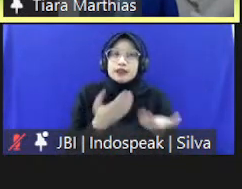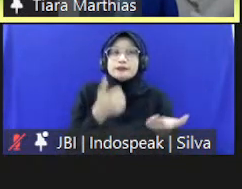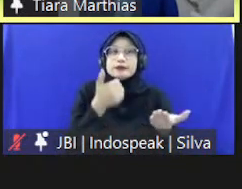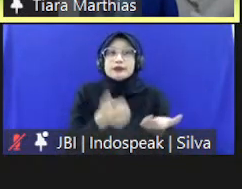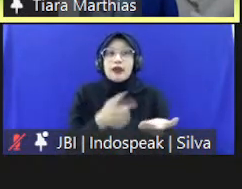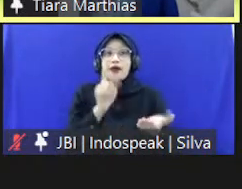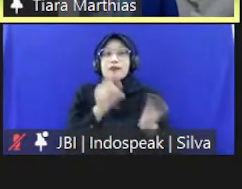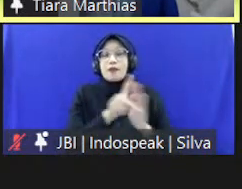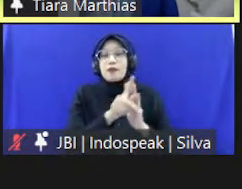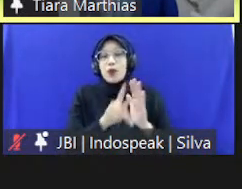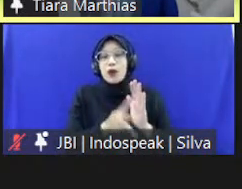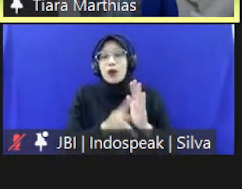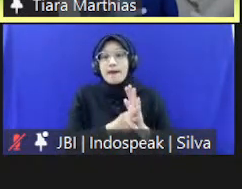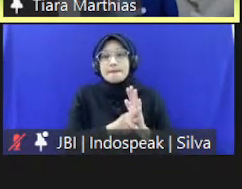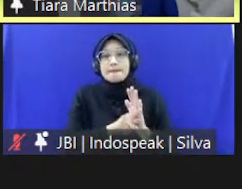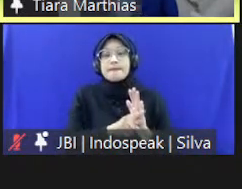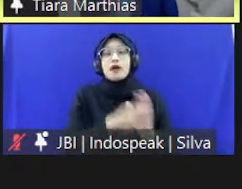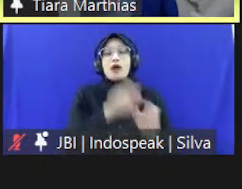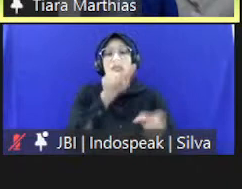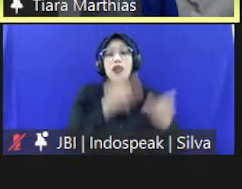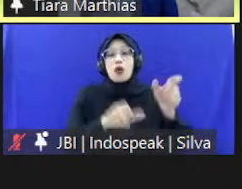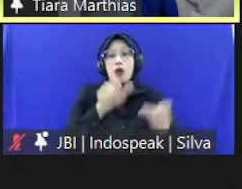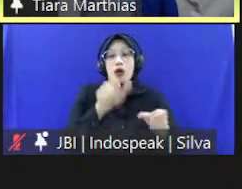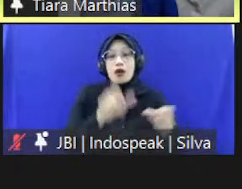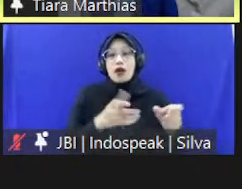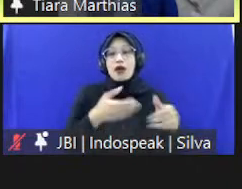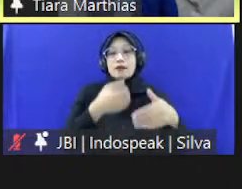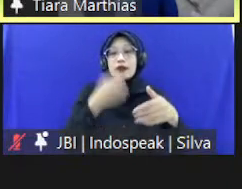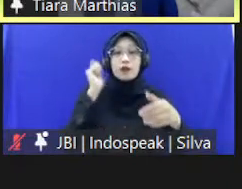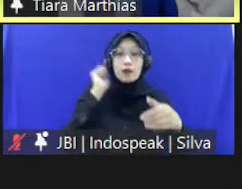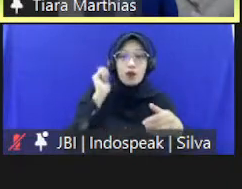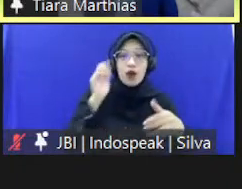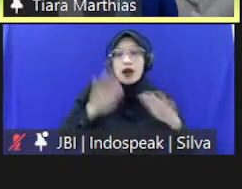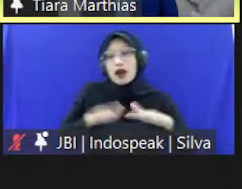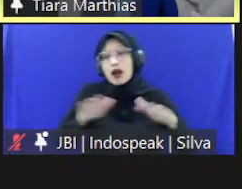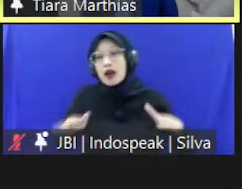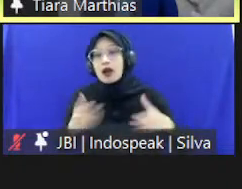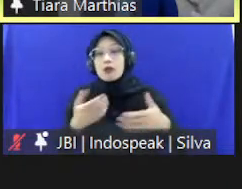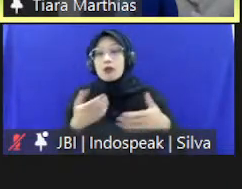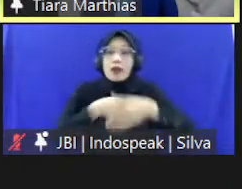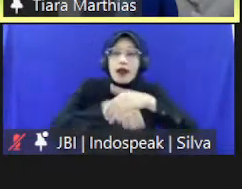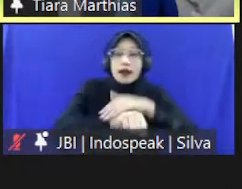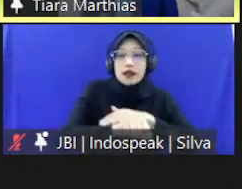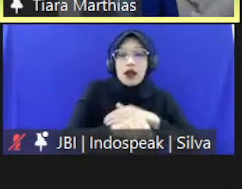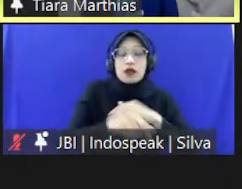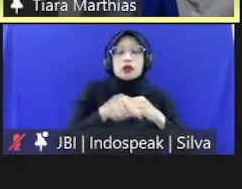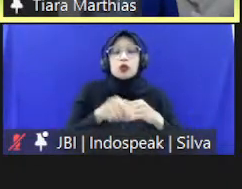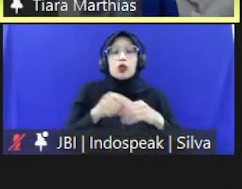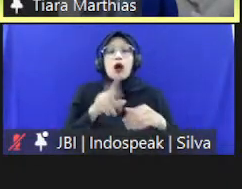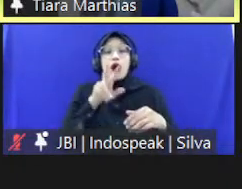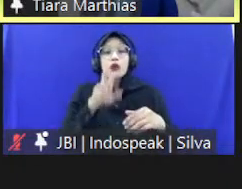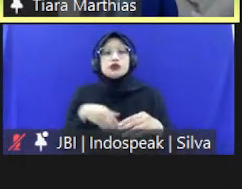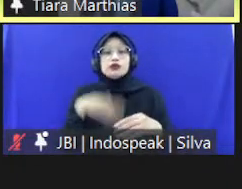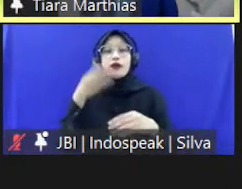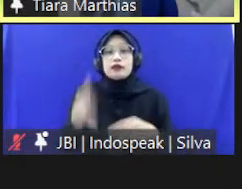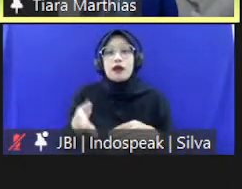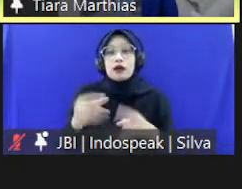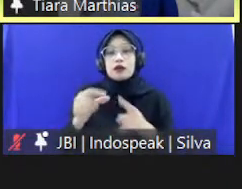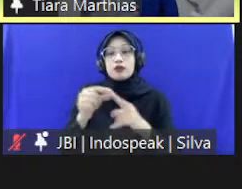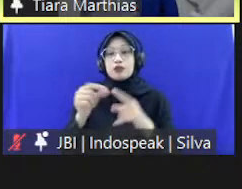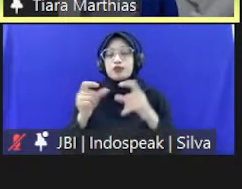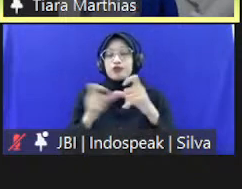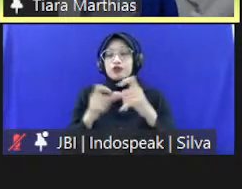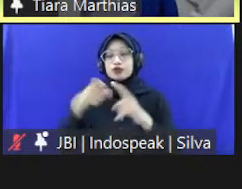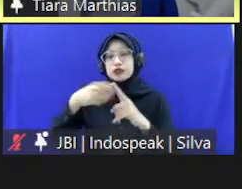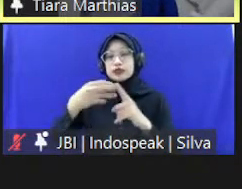and telehealth. Can we include home care and telehealth as part of the JKN coverage, for example? We haven't been able to do that,